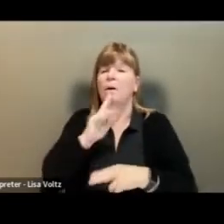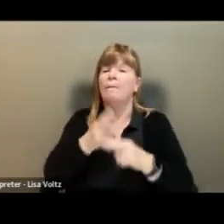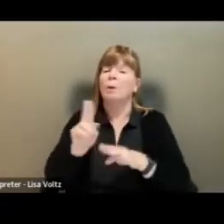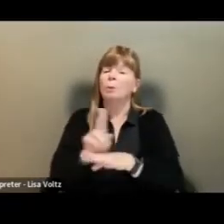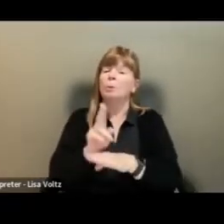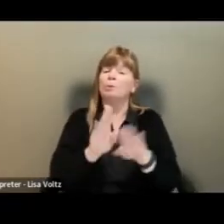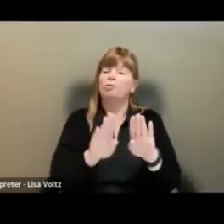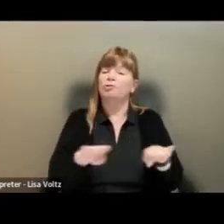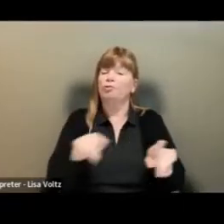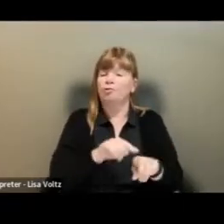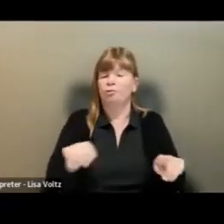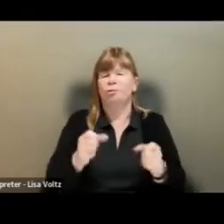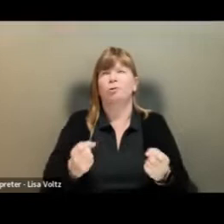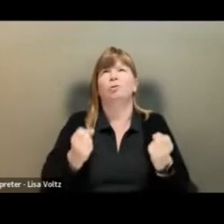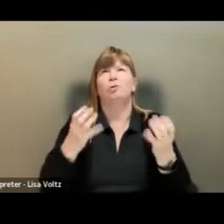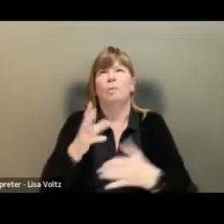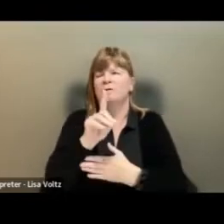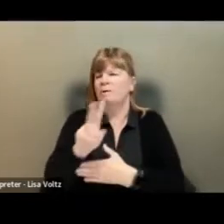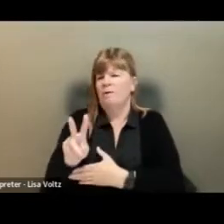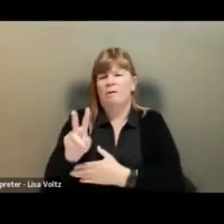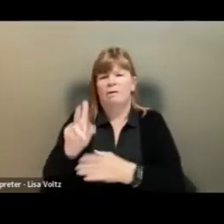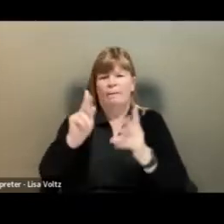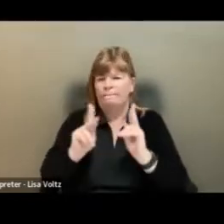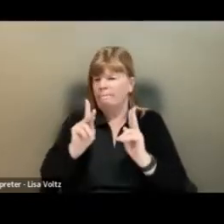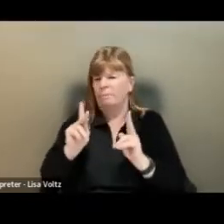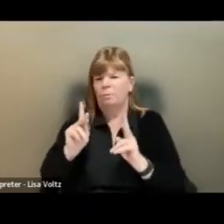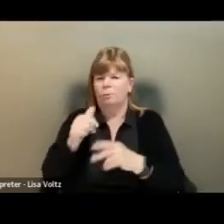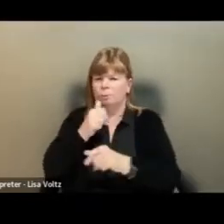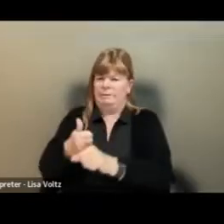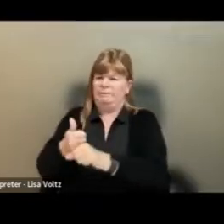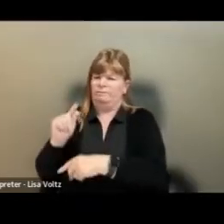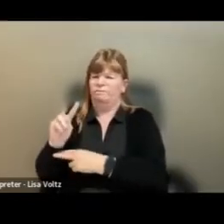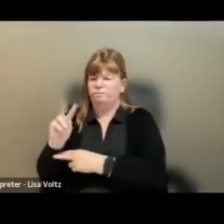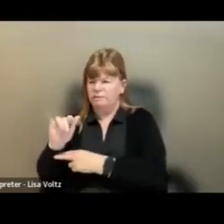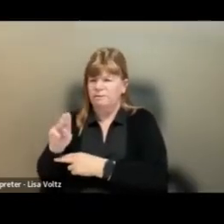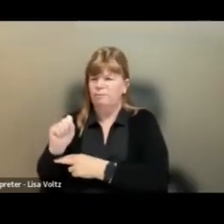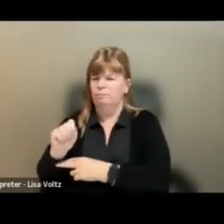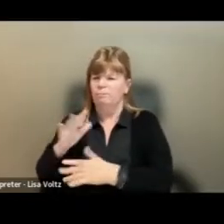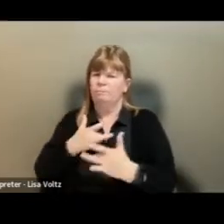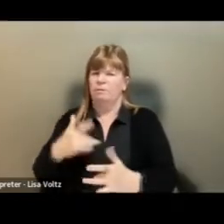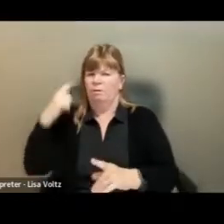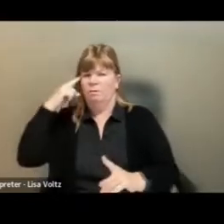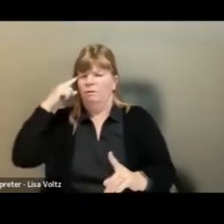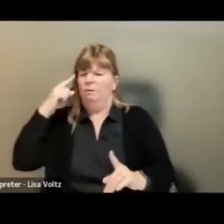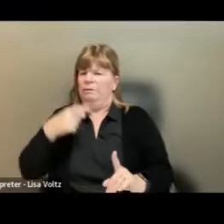children, so many domestic violence, people who work with domestic violence victims often think that,